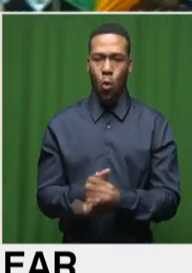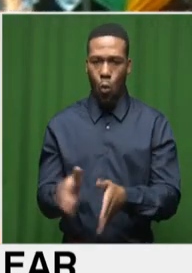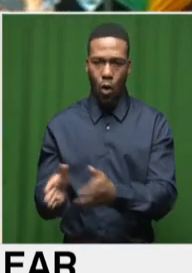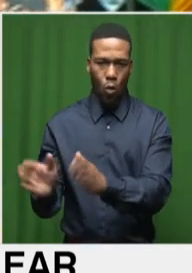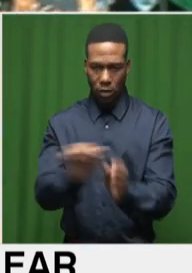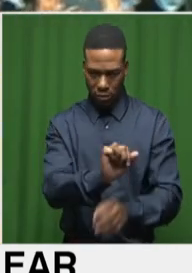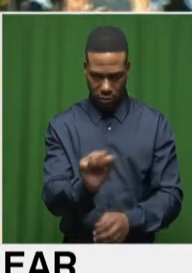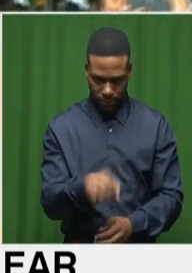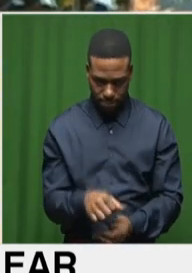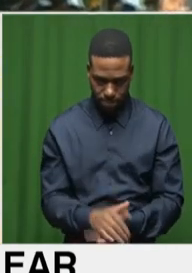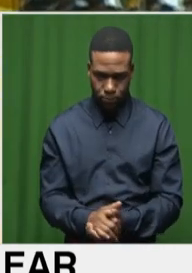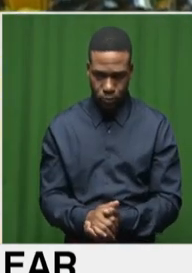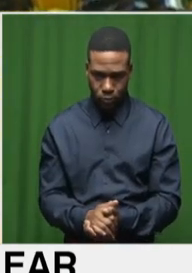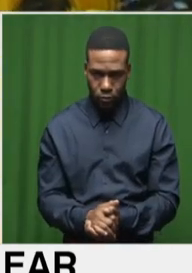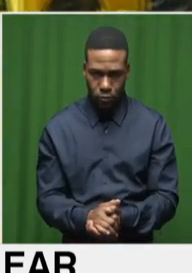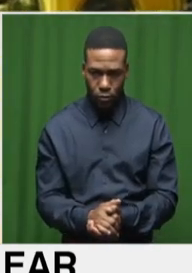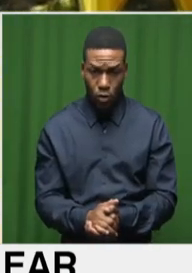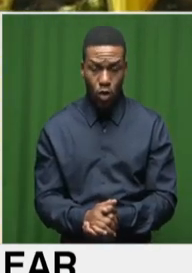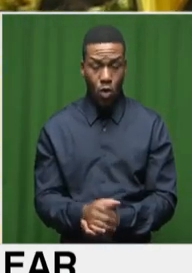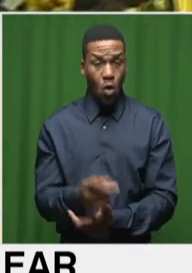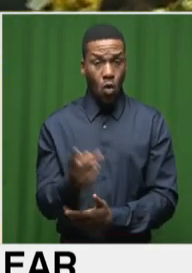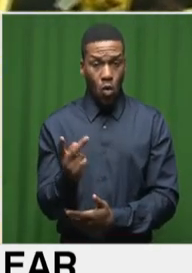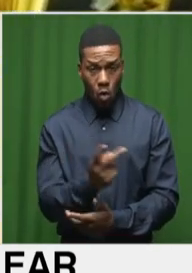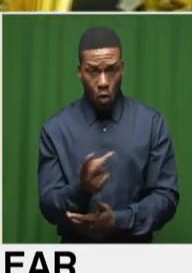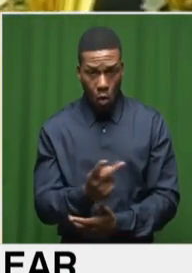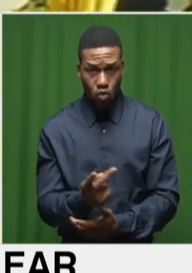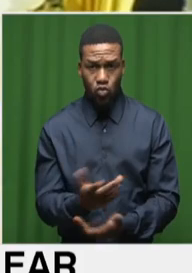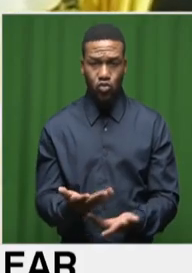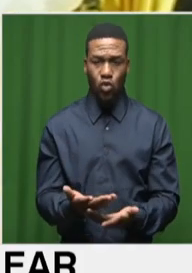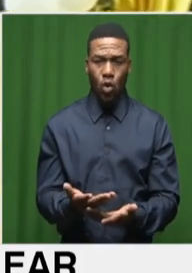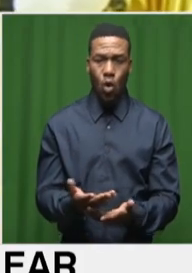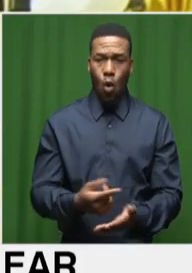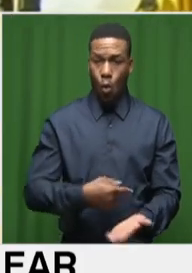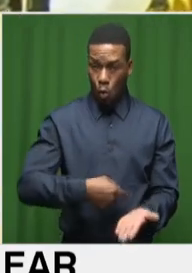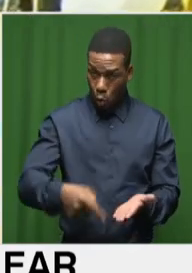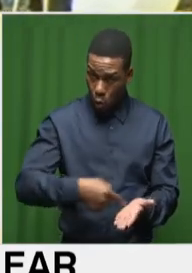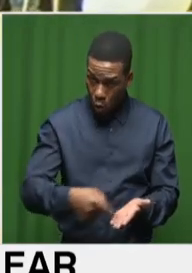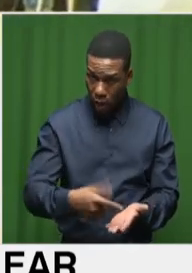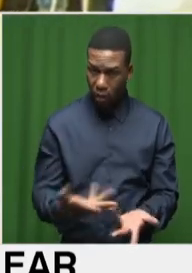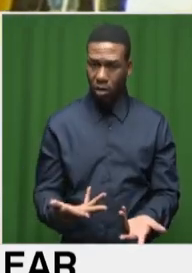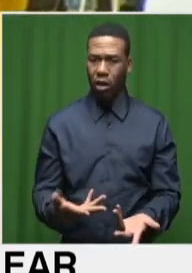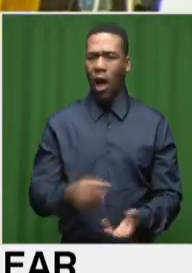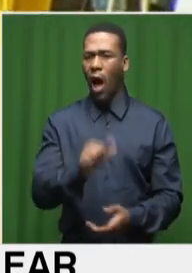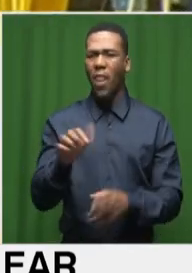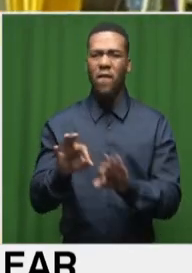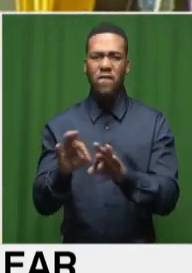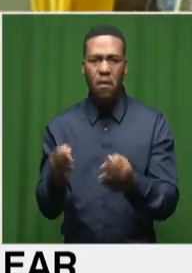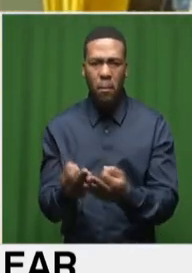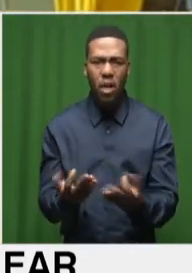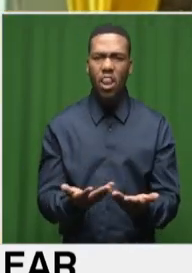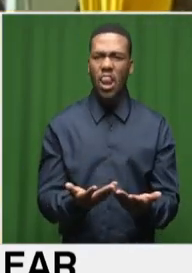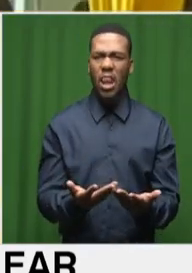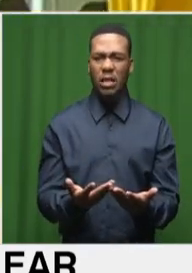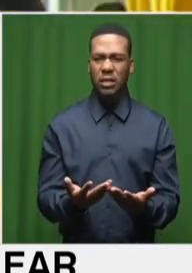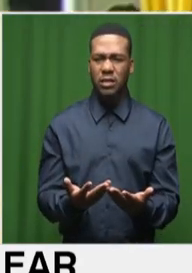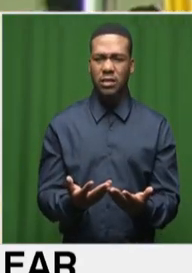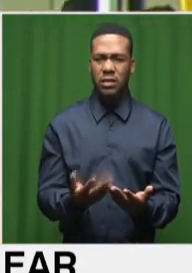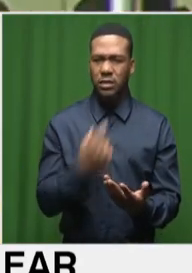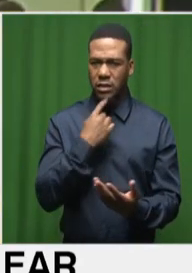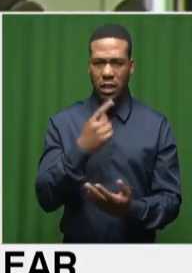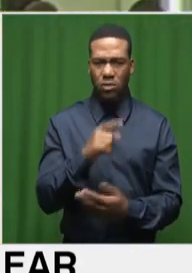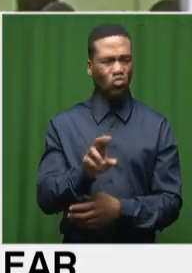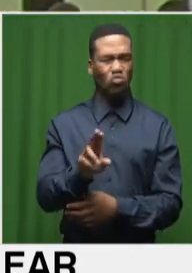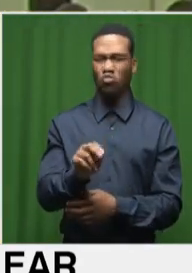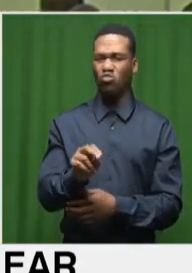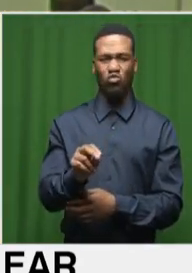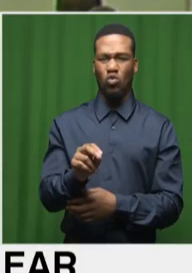as soon as possible. I understand that there were some funerals during the course of the week. Other family members are obviously not opting to come and be